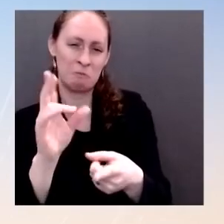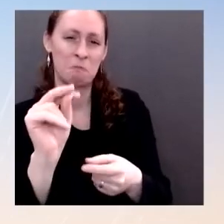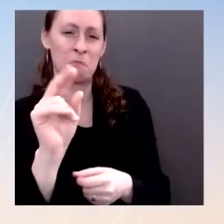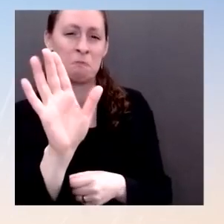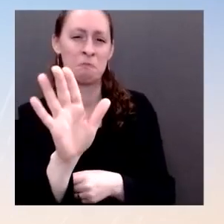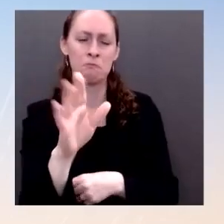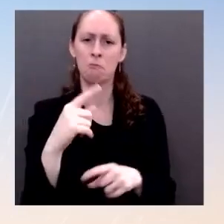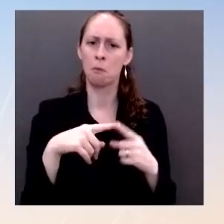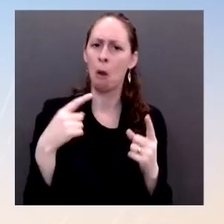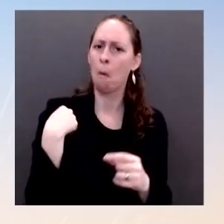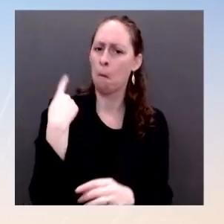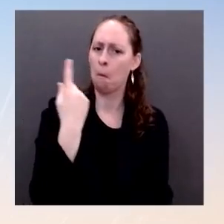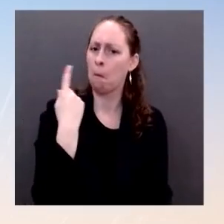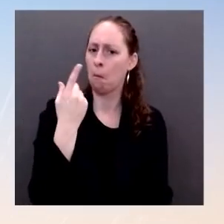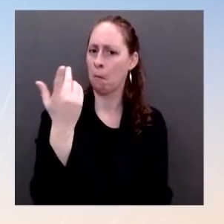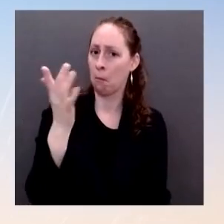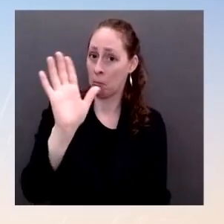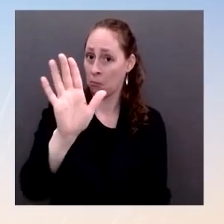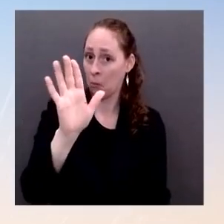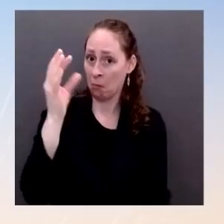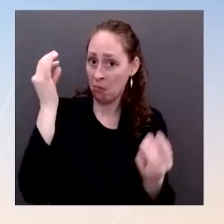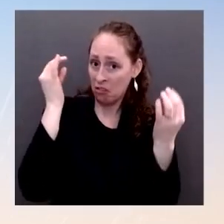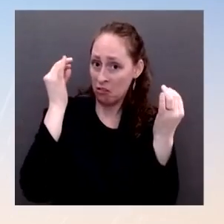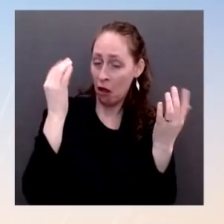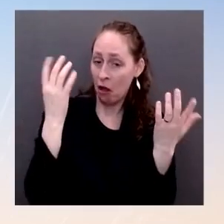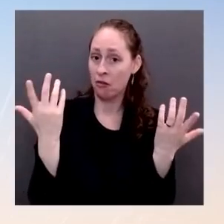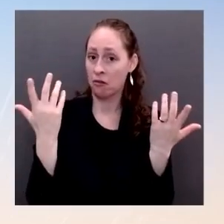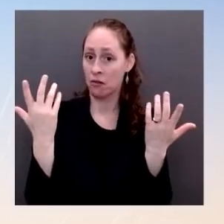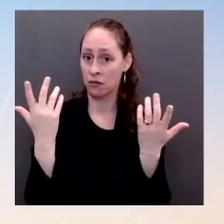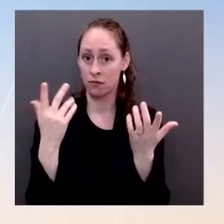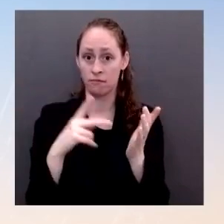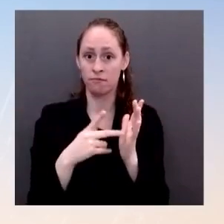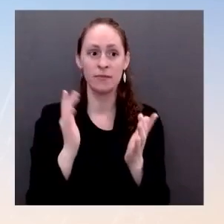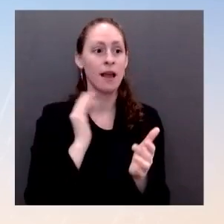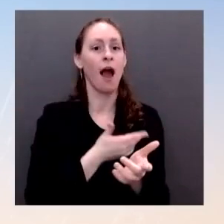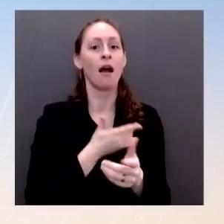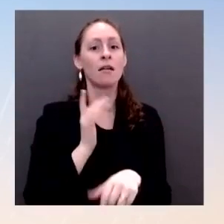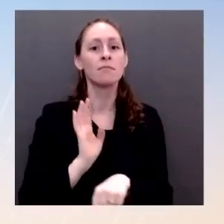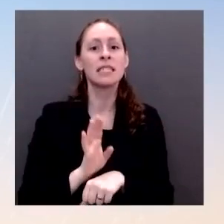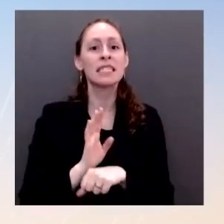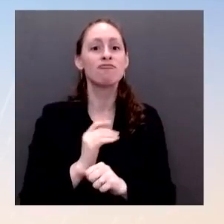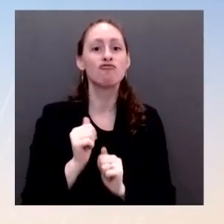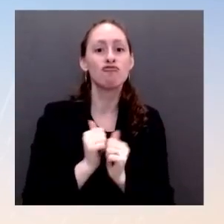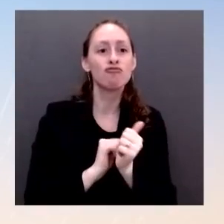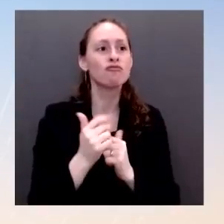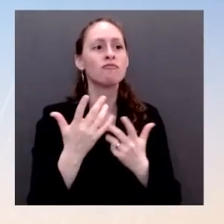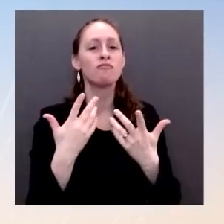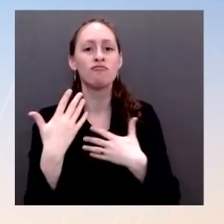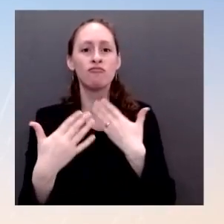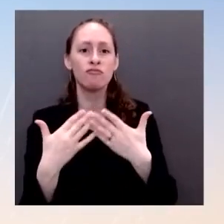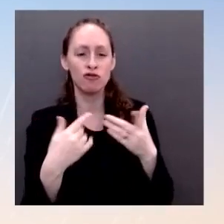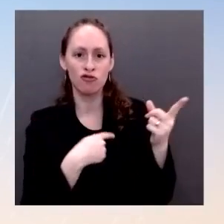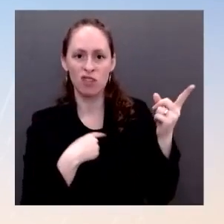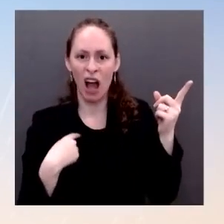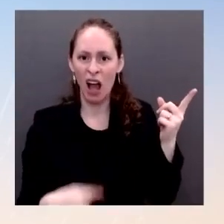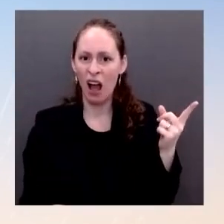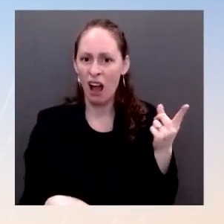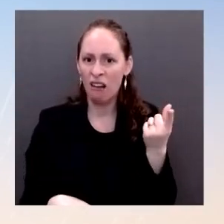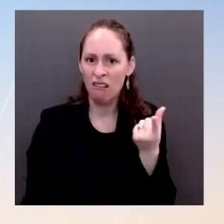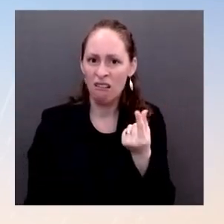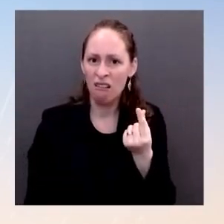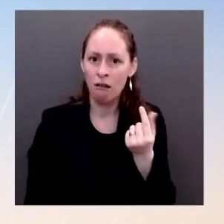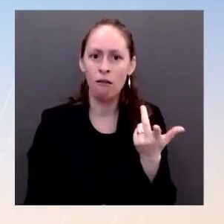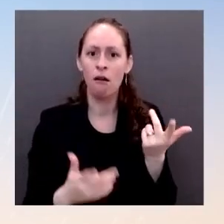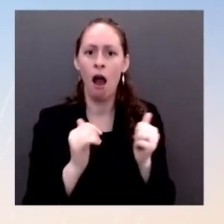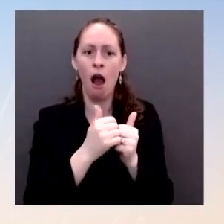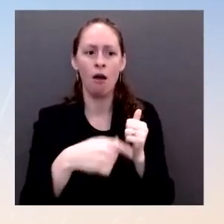impact our competition with China. It could have an impact in many ways on especially low-income Americans. So does the White House have an opinion